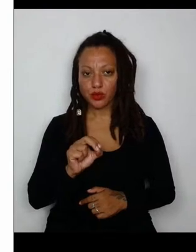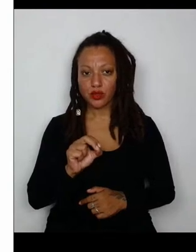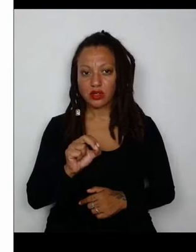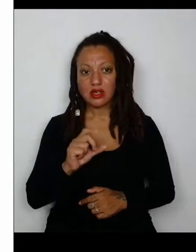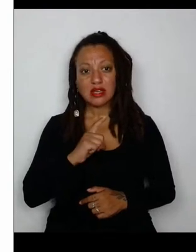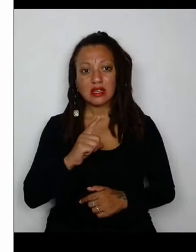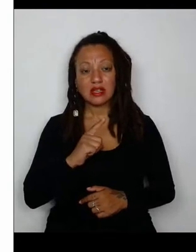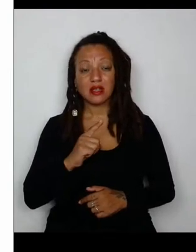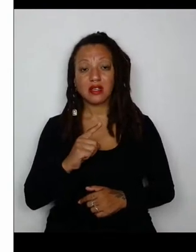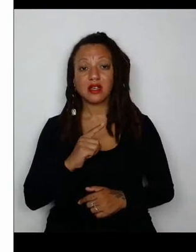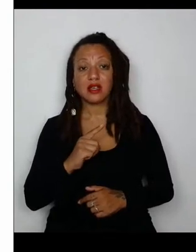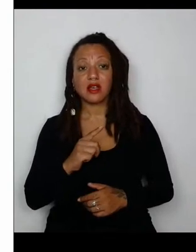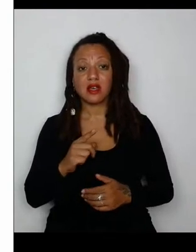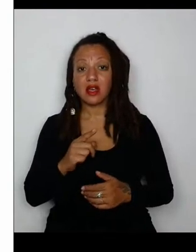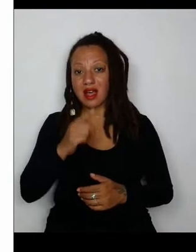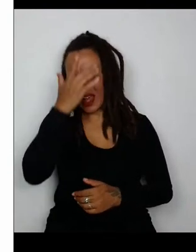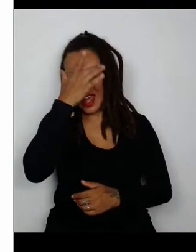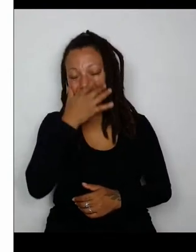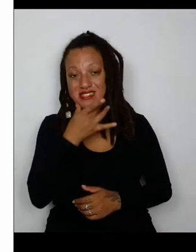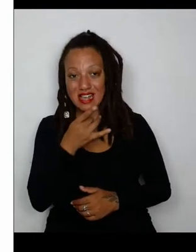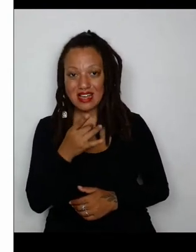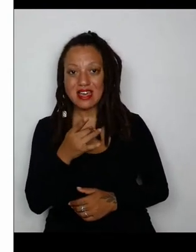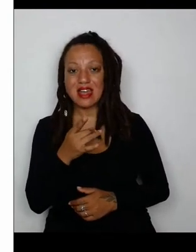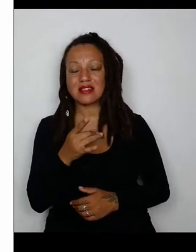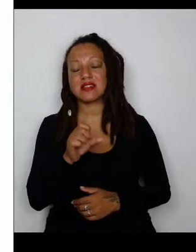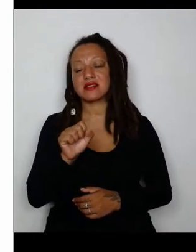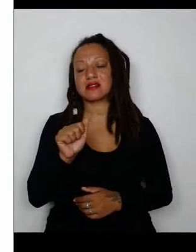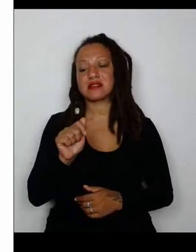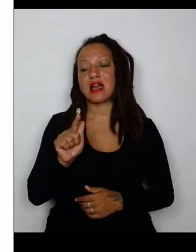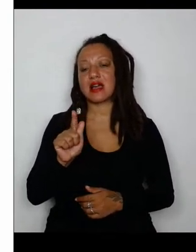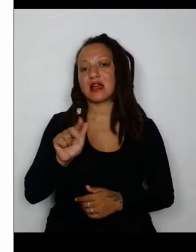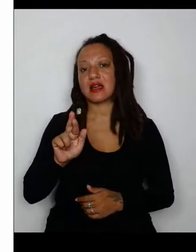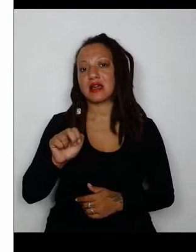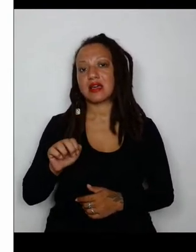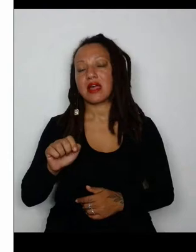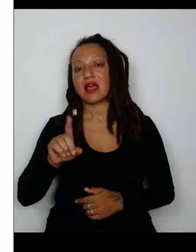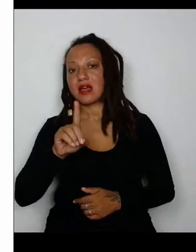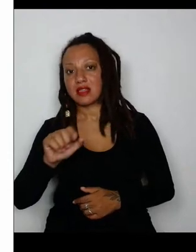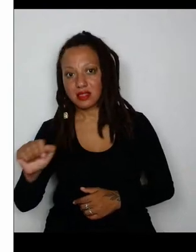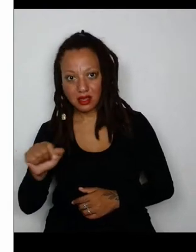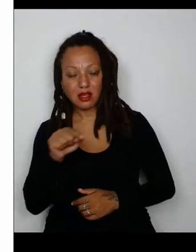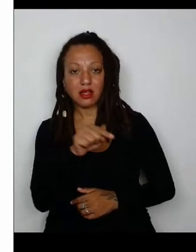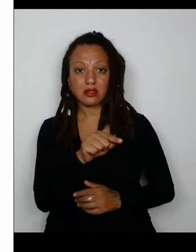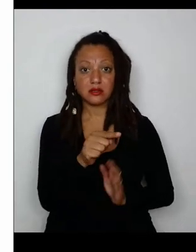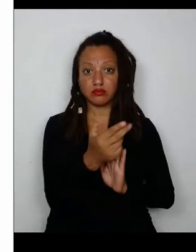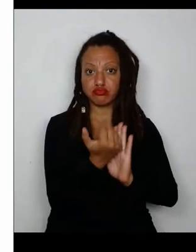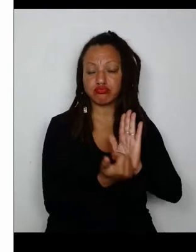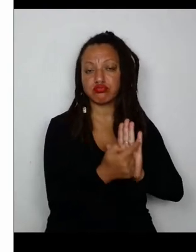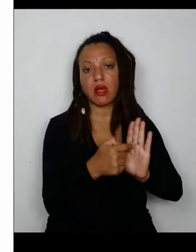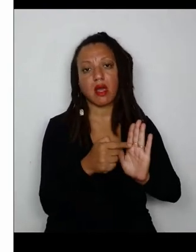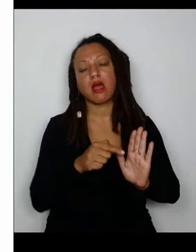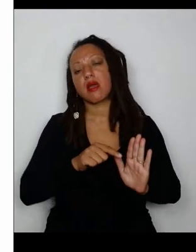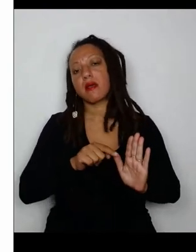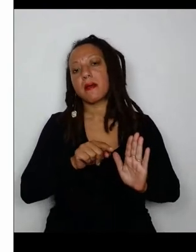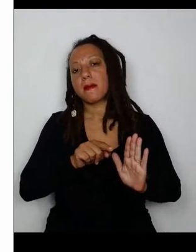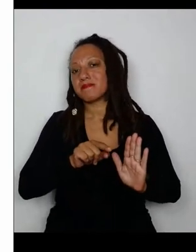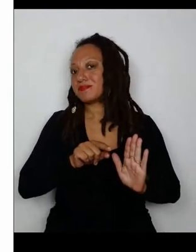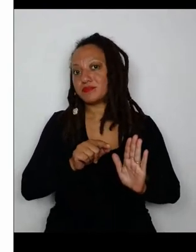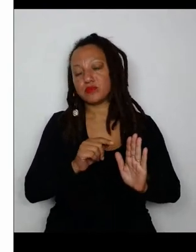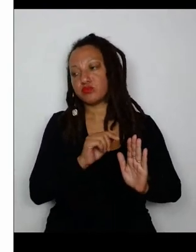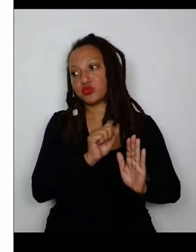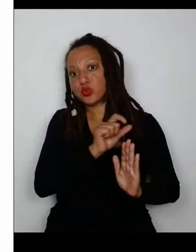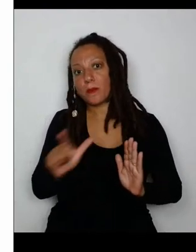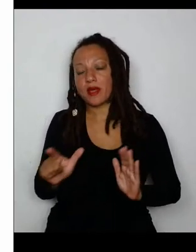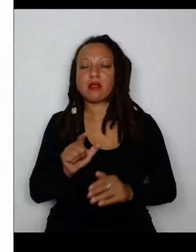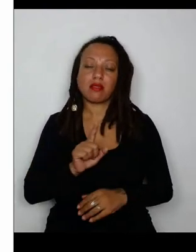face gagan appears bodiless and bodily recognizable black and white male and female